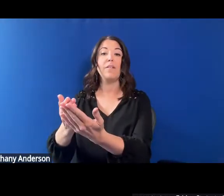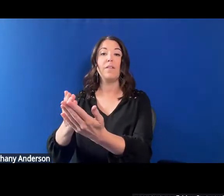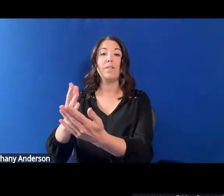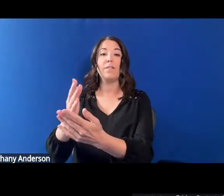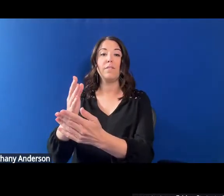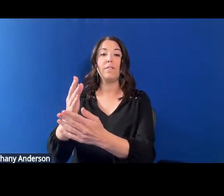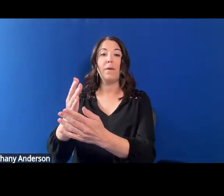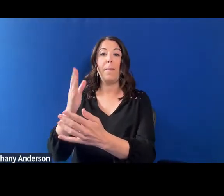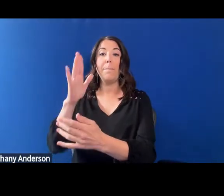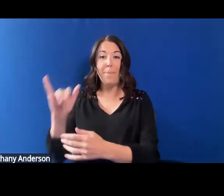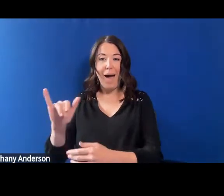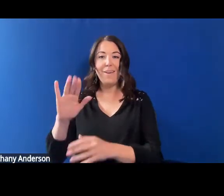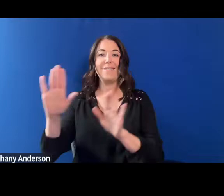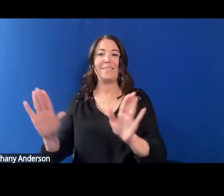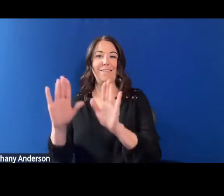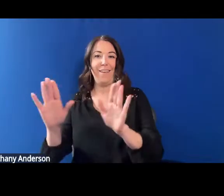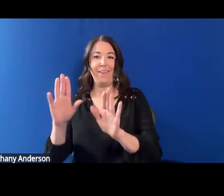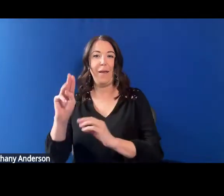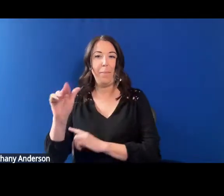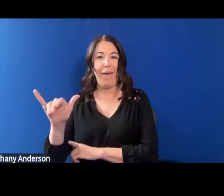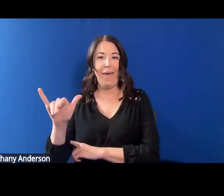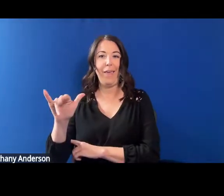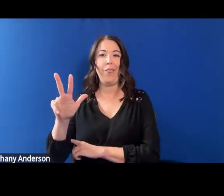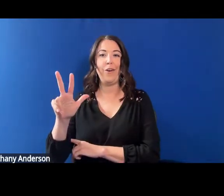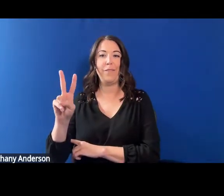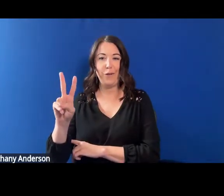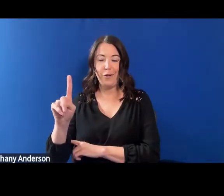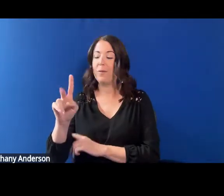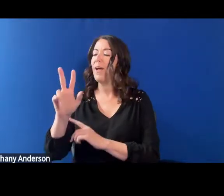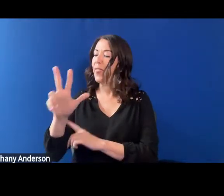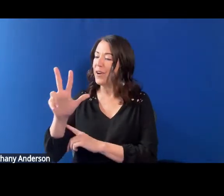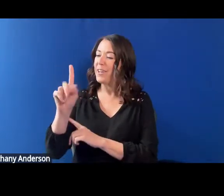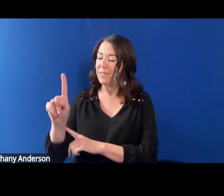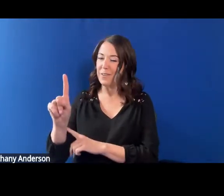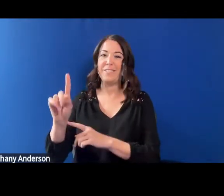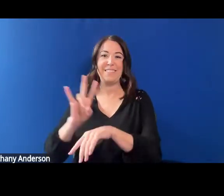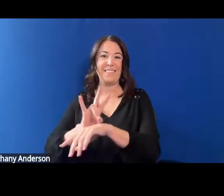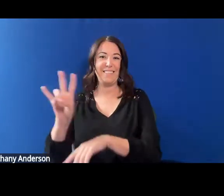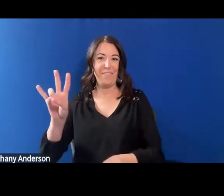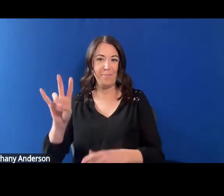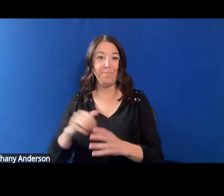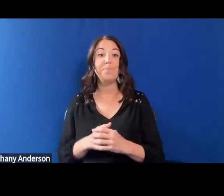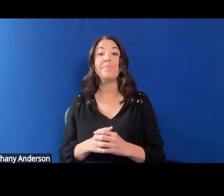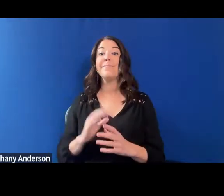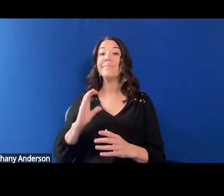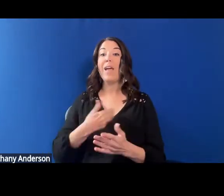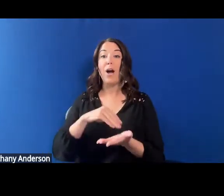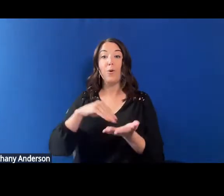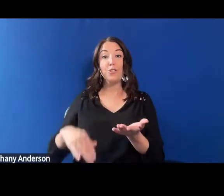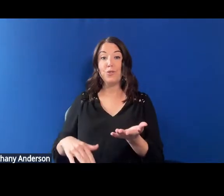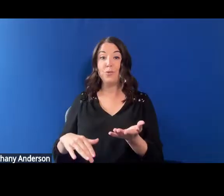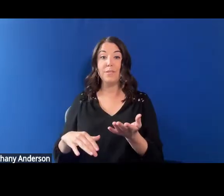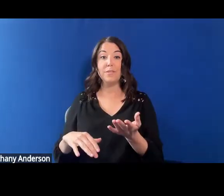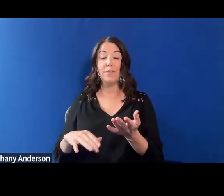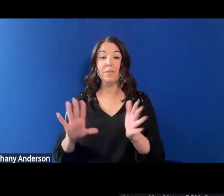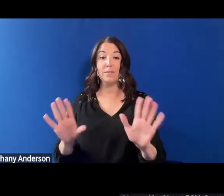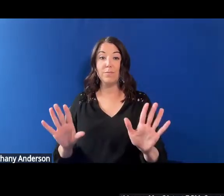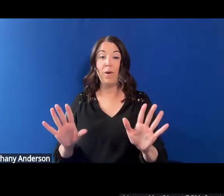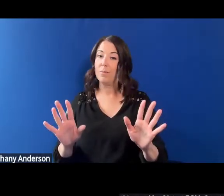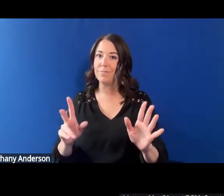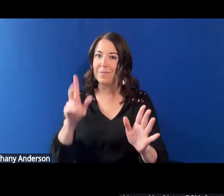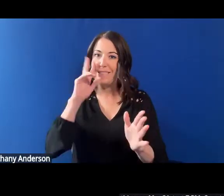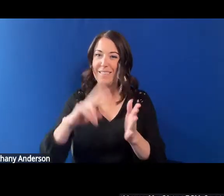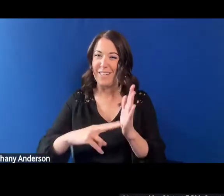this year, May 31st at 7 p.m. Our students happened to come in, not happened, it was very, very much